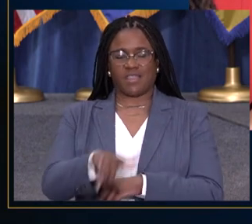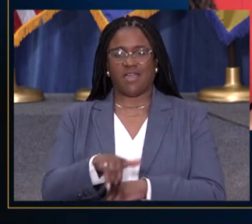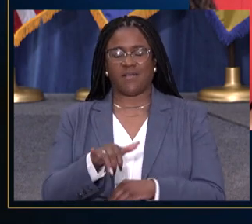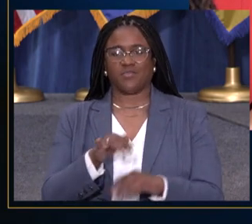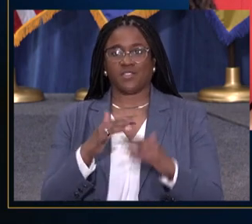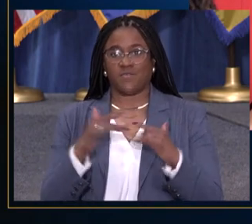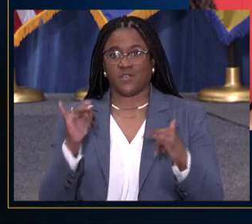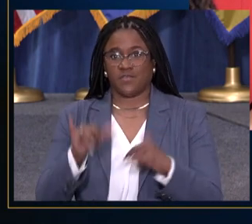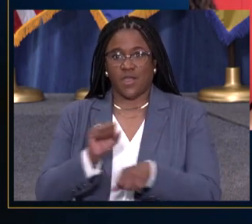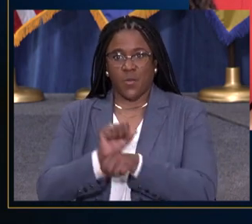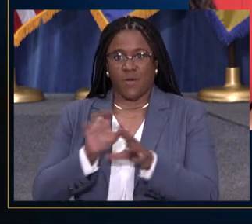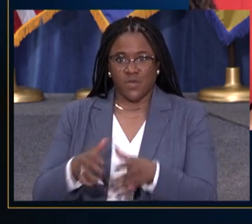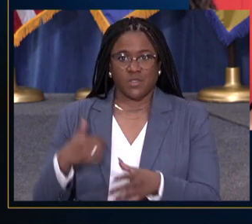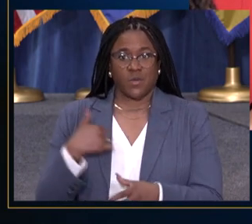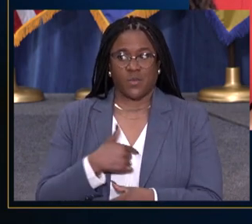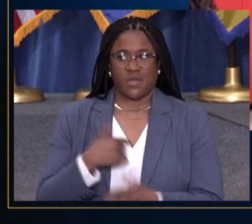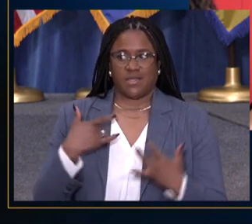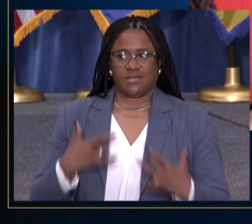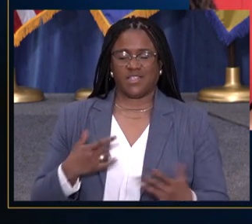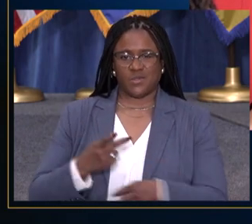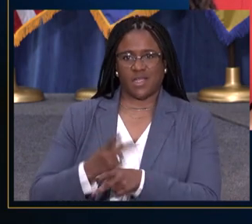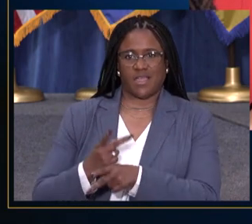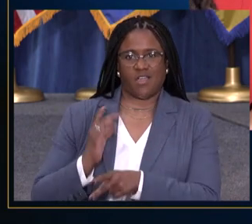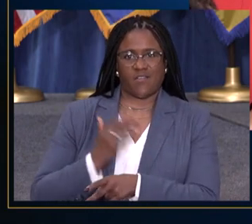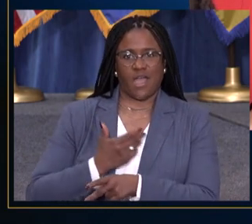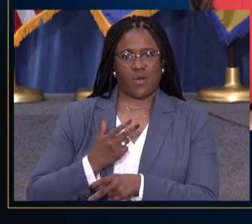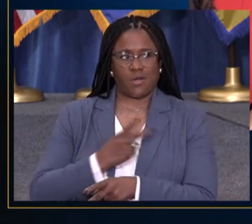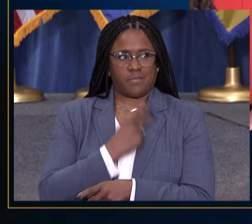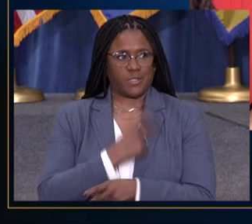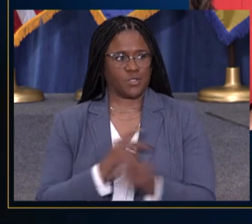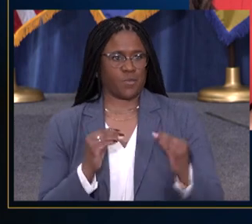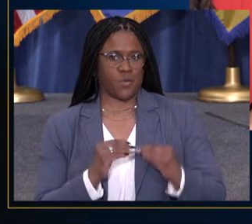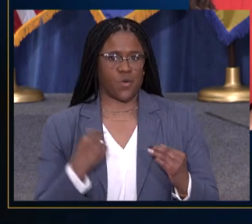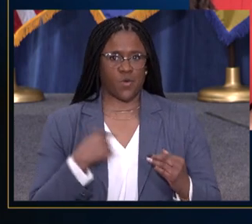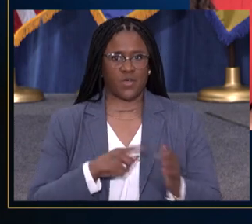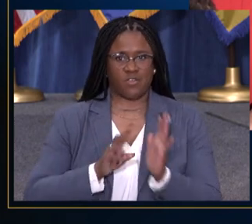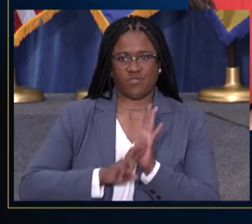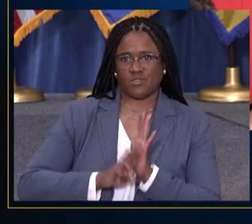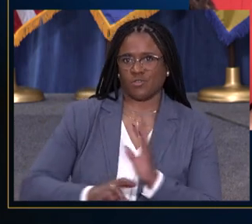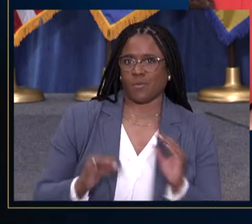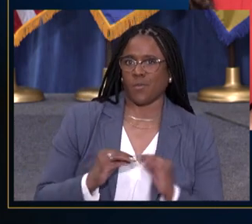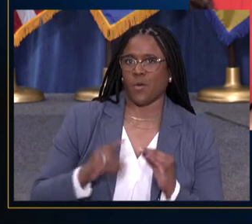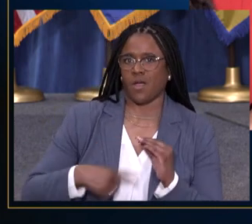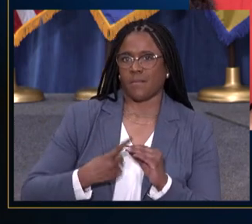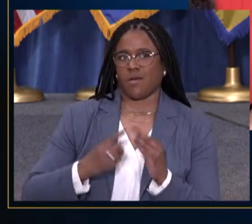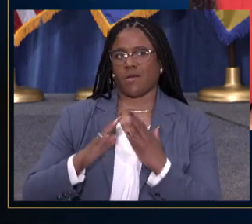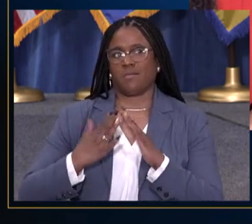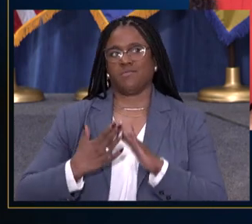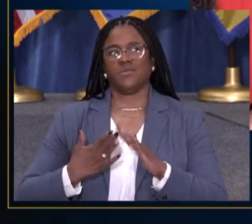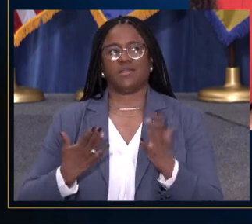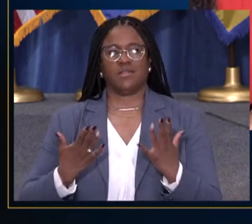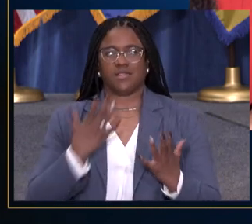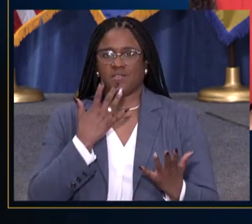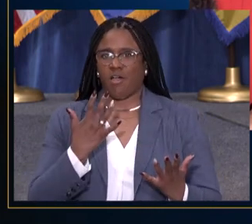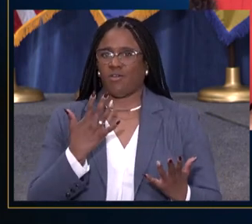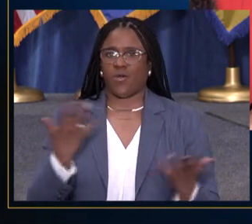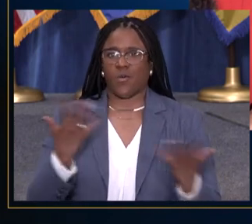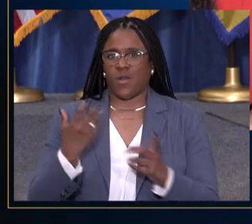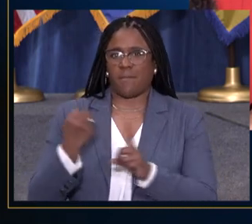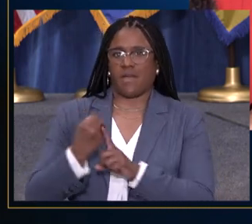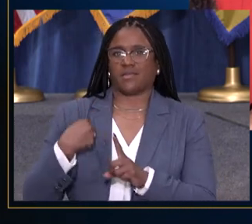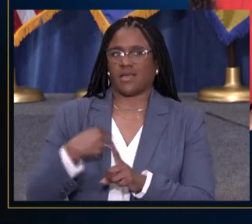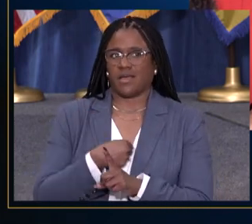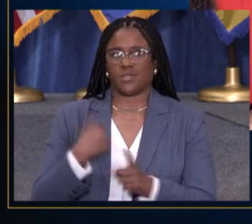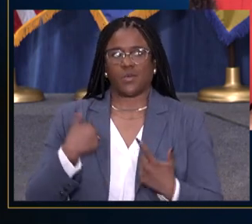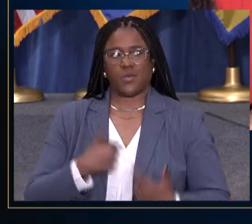that workforce, because we take care of our patients more. We do research more about communities of color and what impacts us.